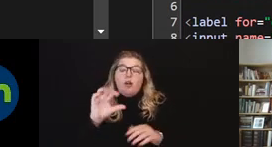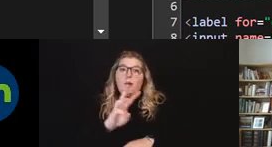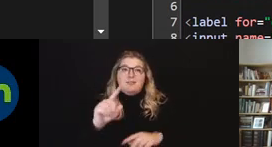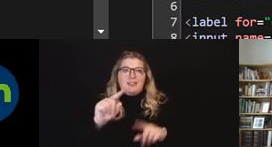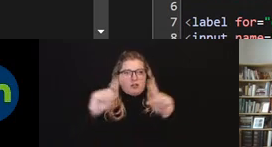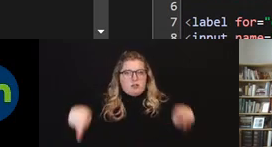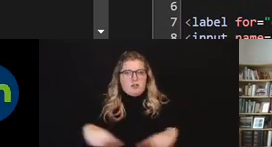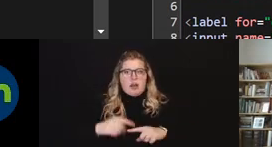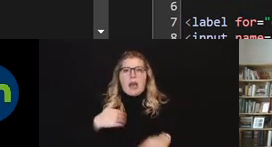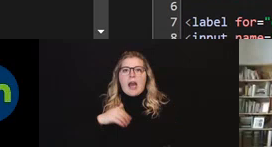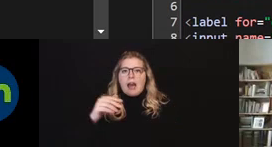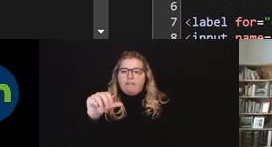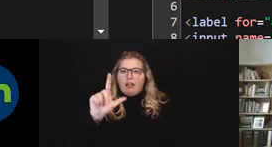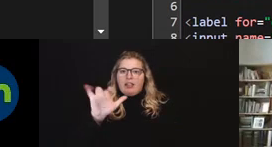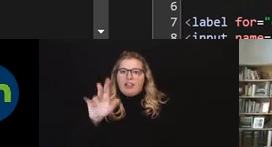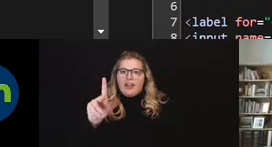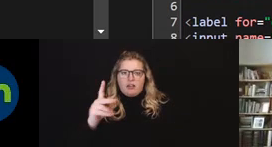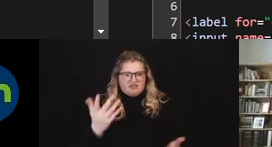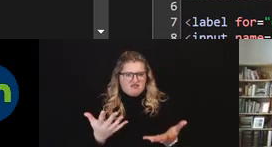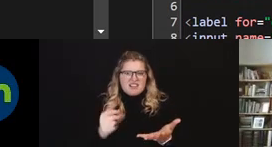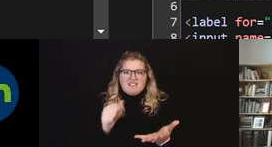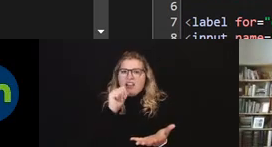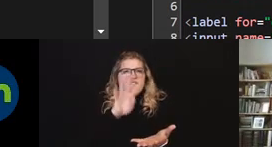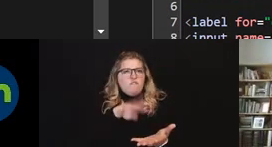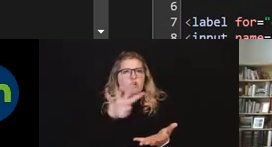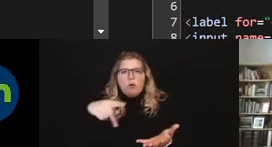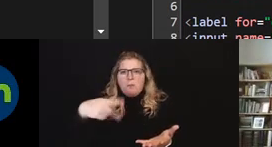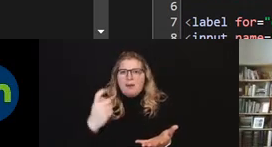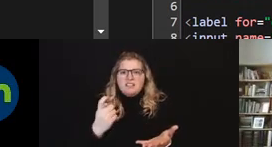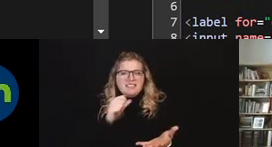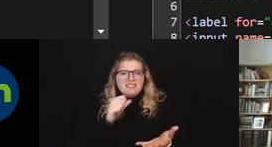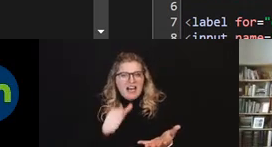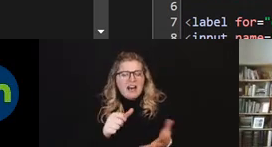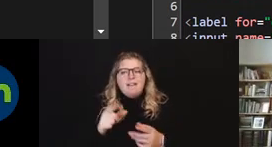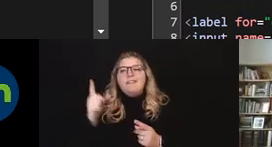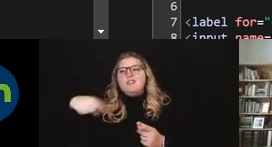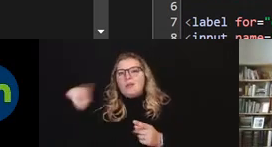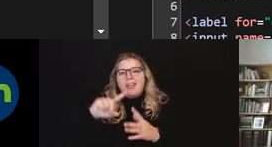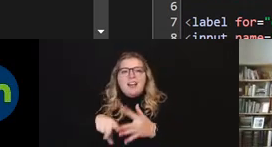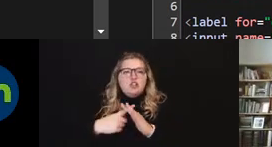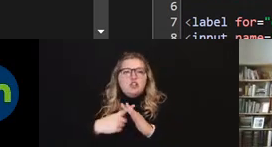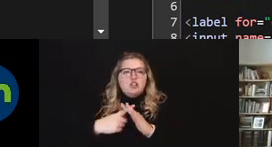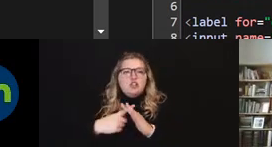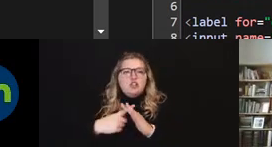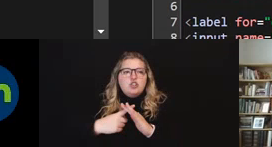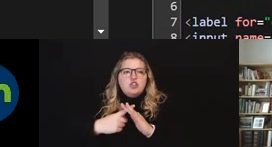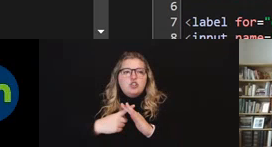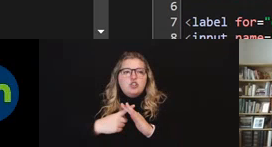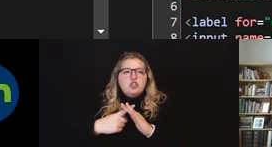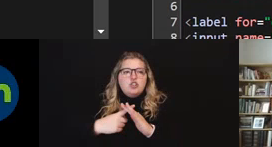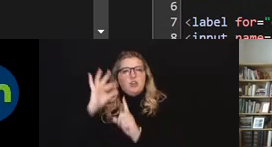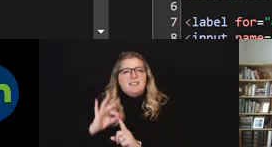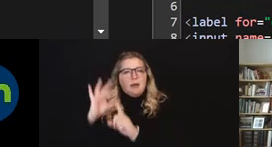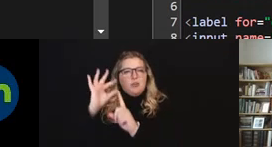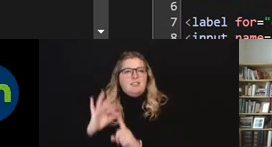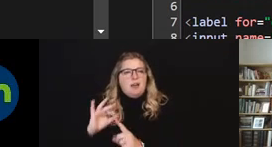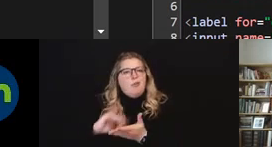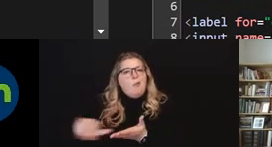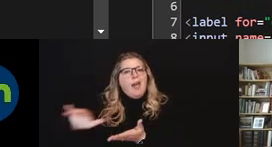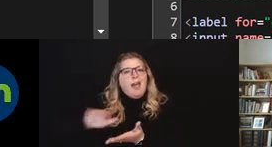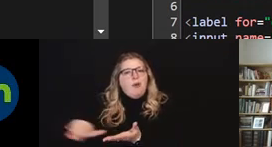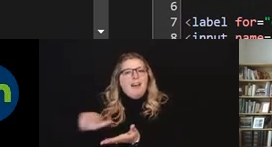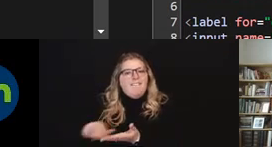to be 44 pixels tall. And so they started listing all these exceptions, and that's